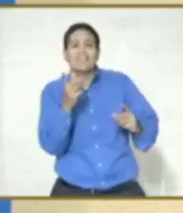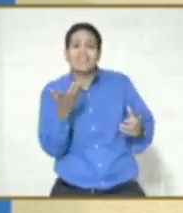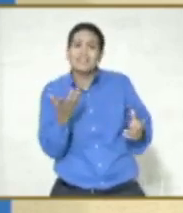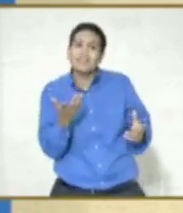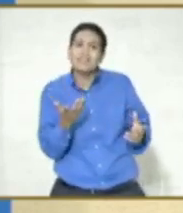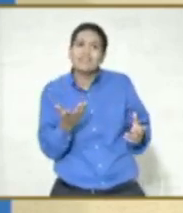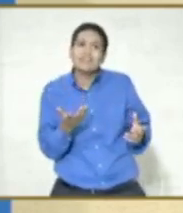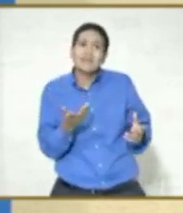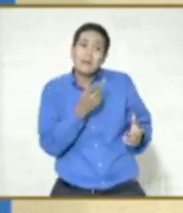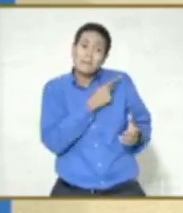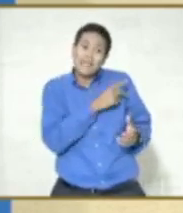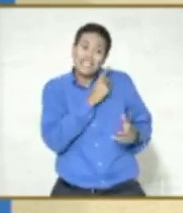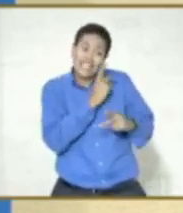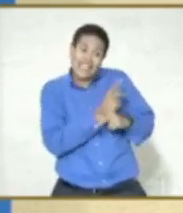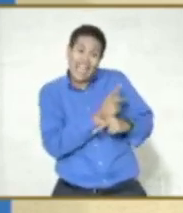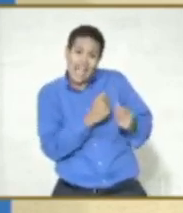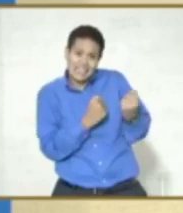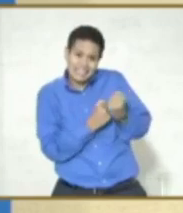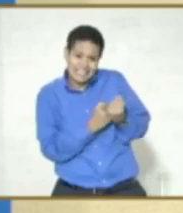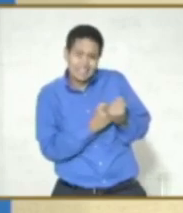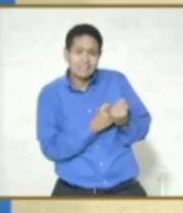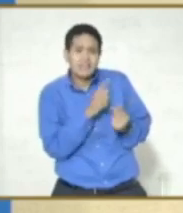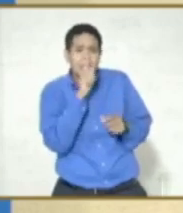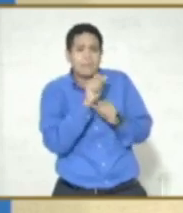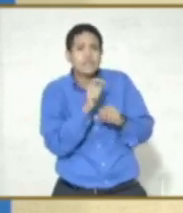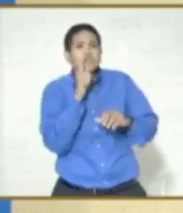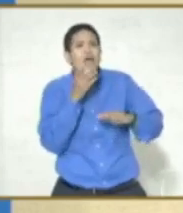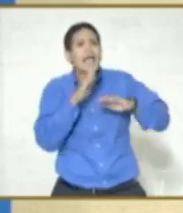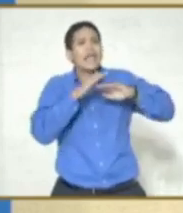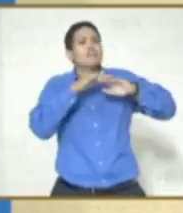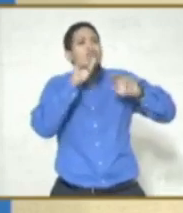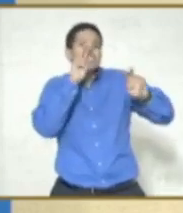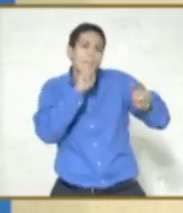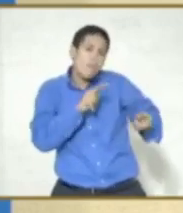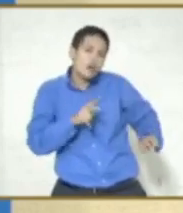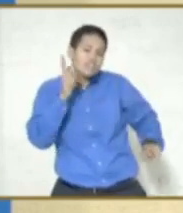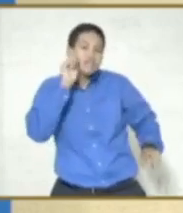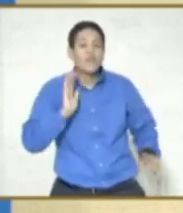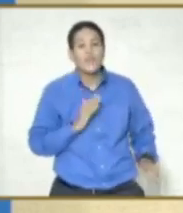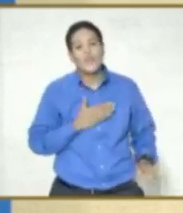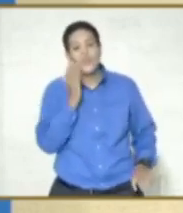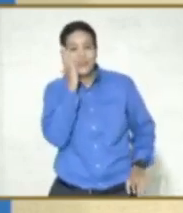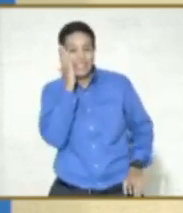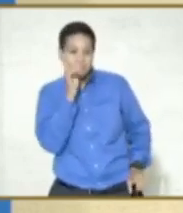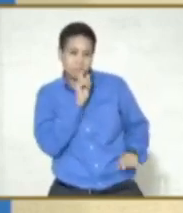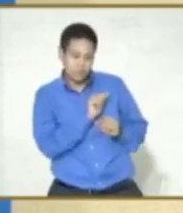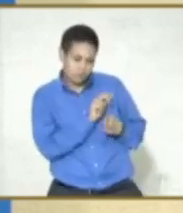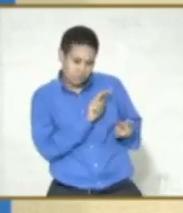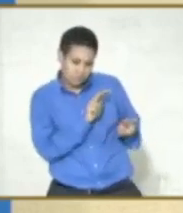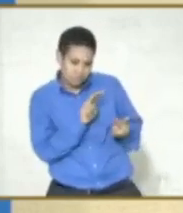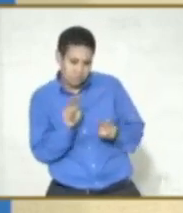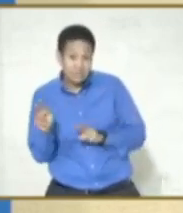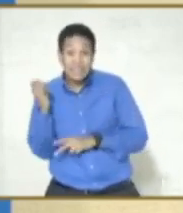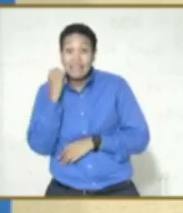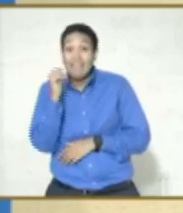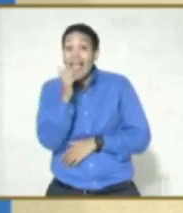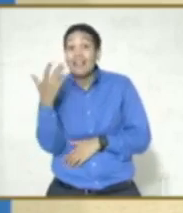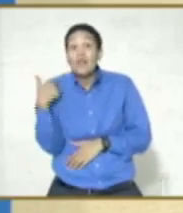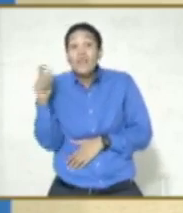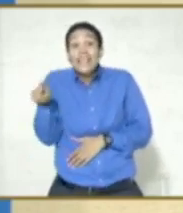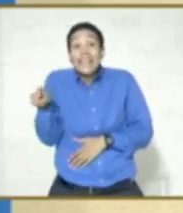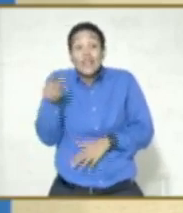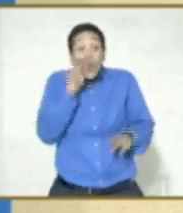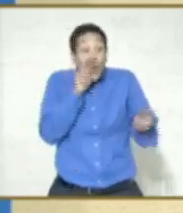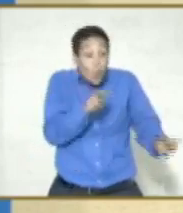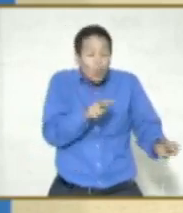of patient care assistants so that there's increased monitoring for our residents in case there is anything that we need to look